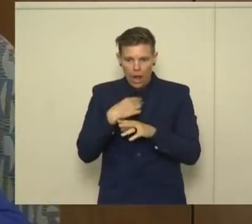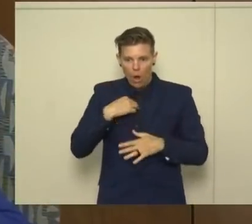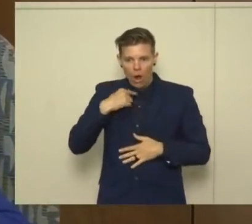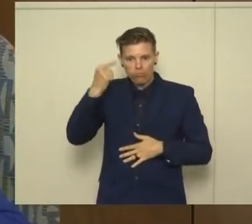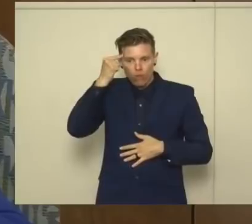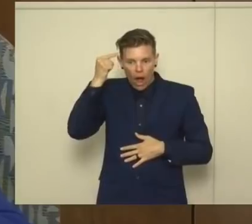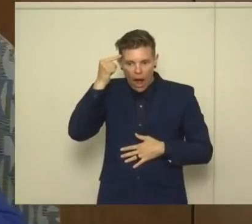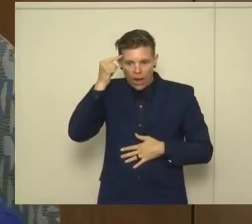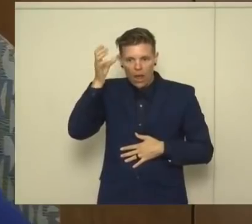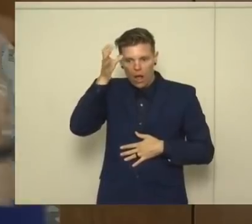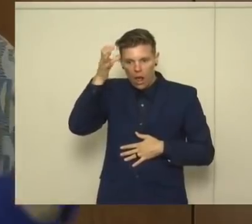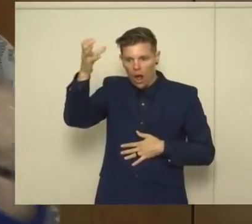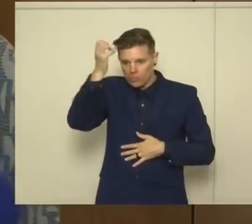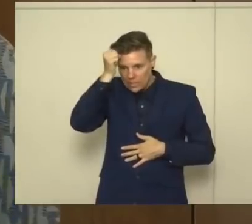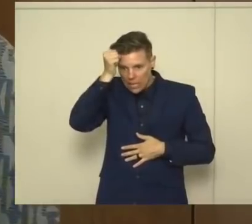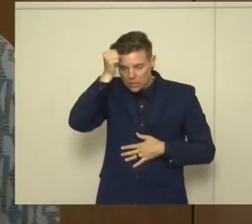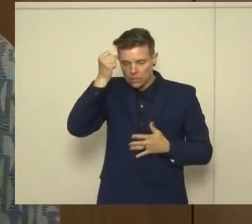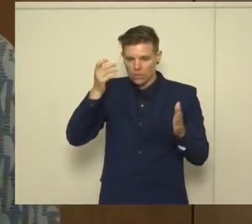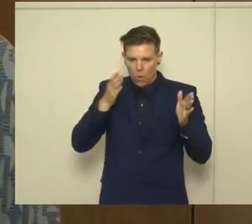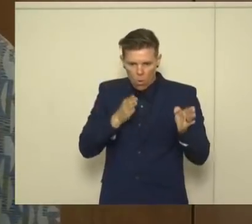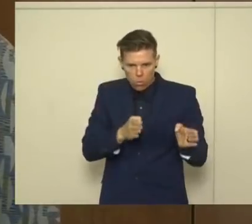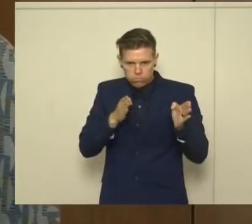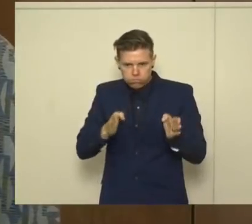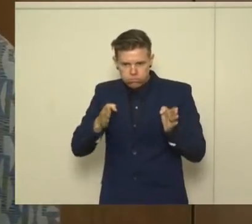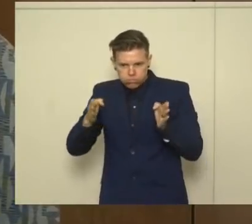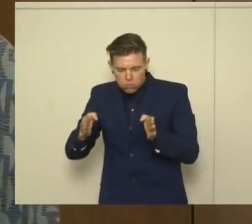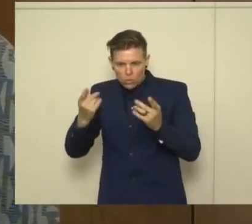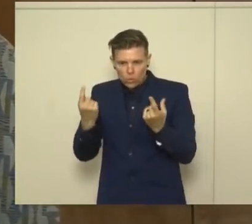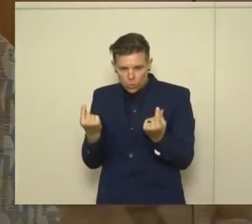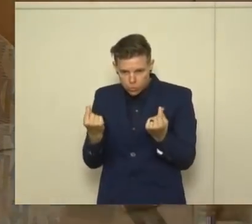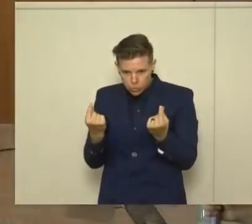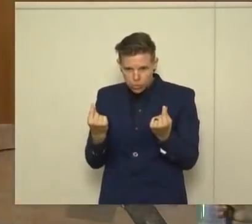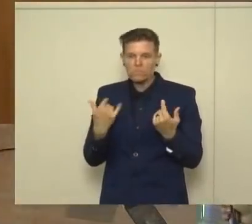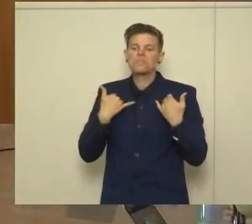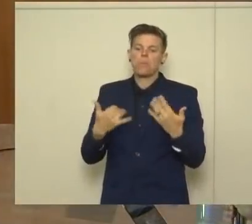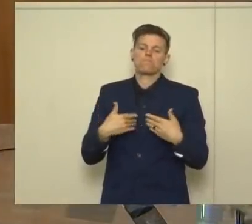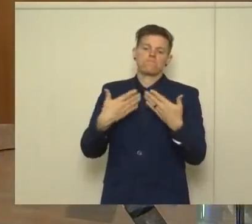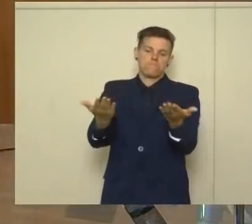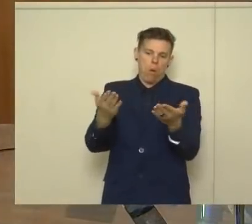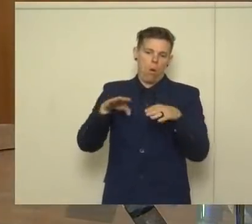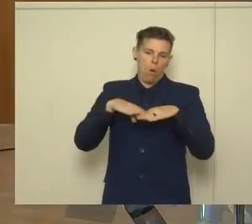succeeding as we move forward. All right, let's open it up for questions.